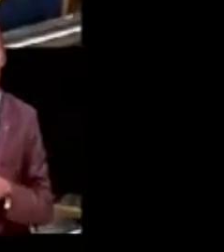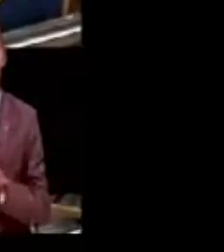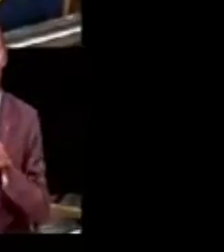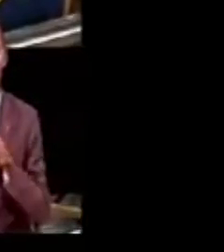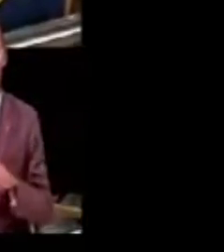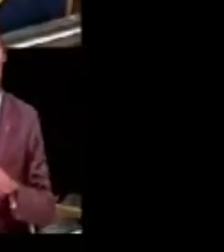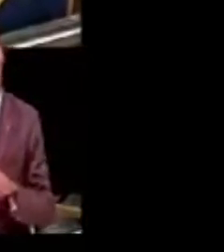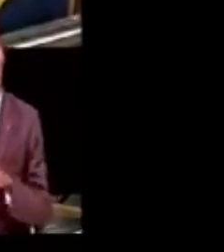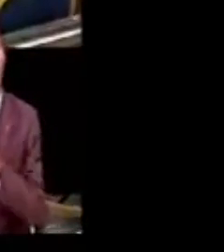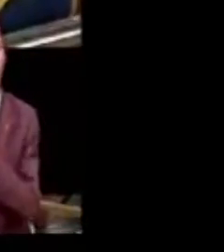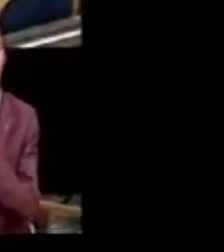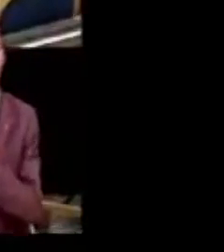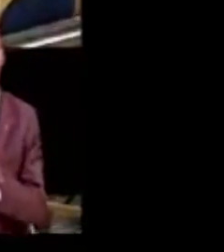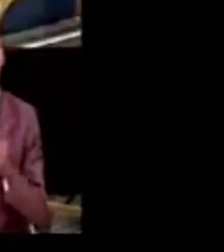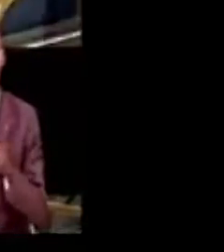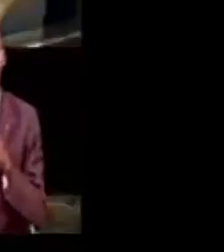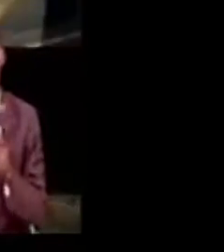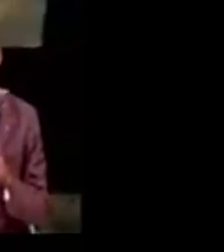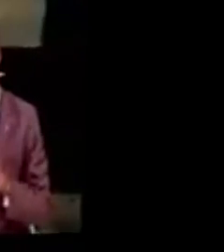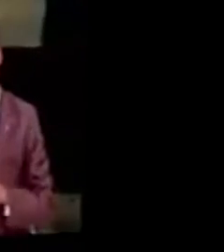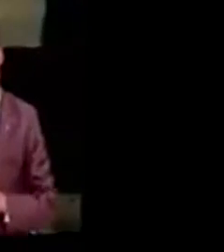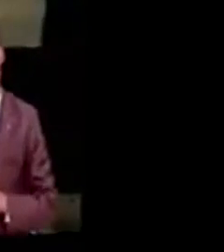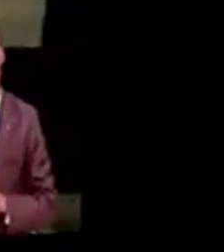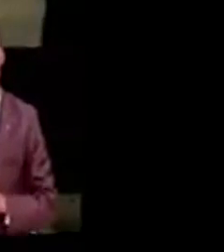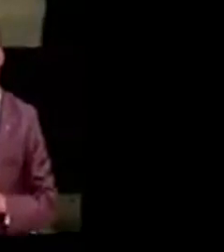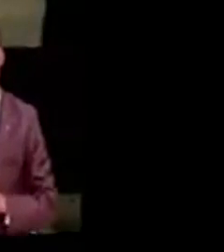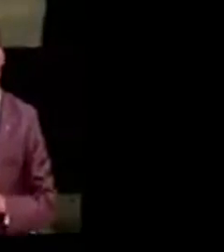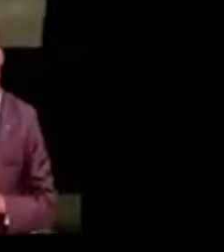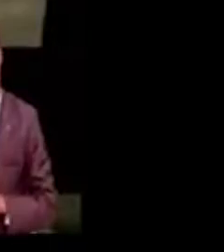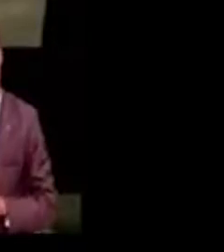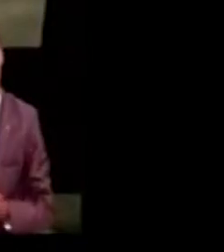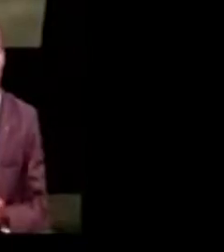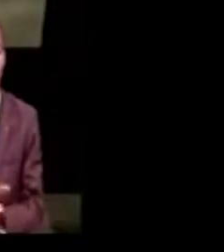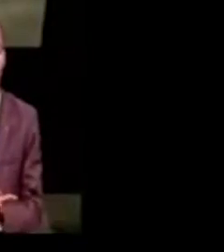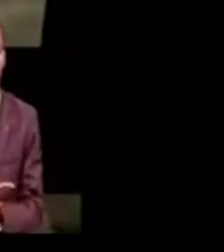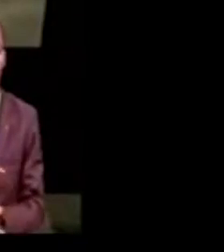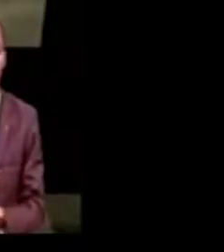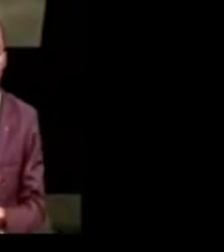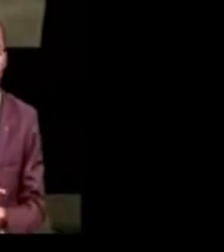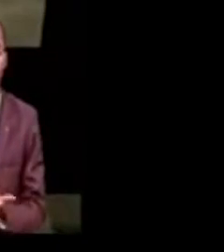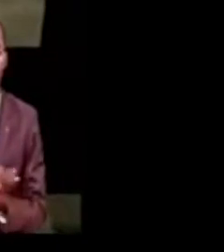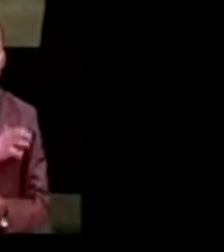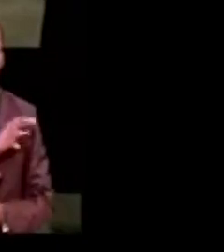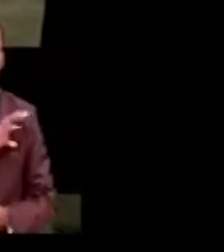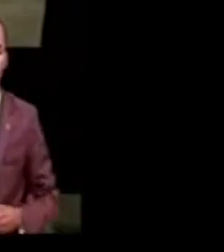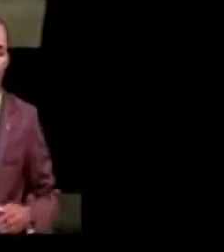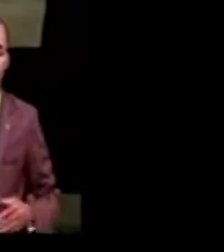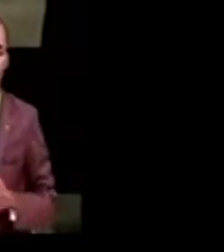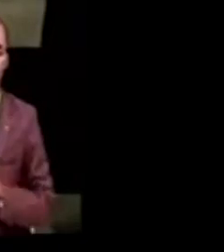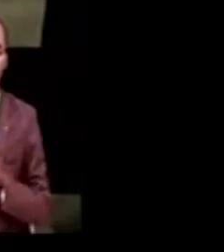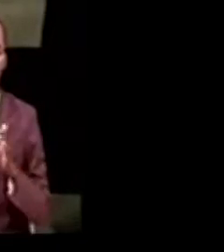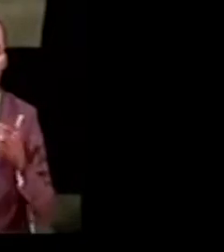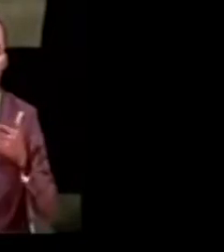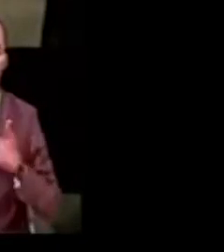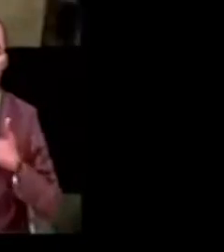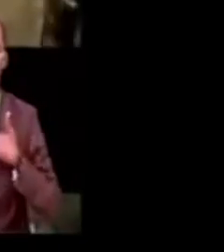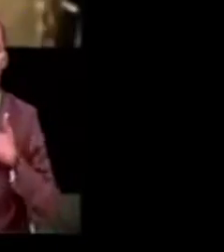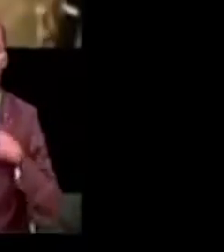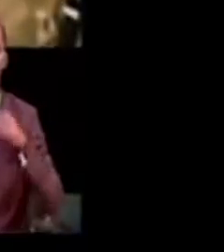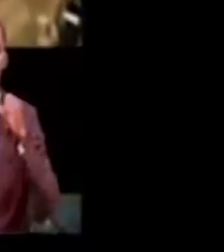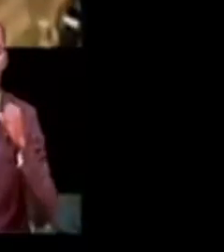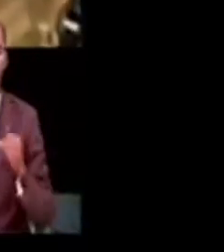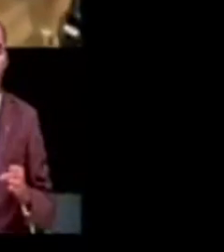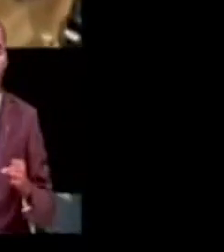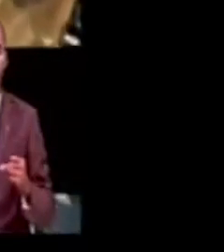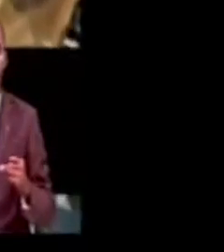forevermore to keep. Oh, none can pluck you from his hand or rob him of